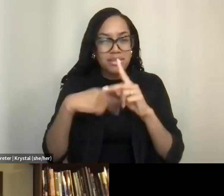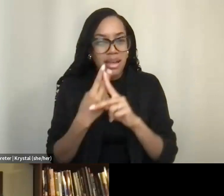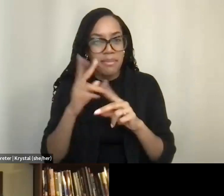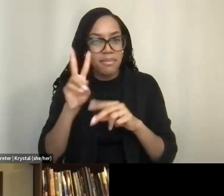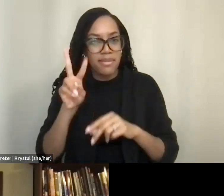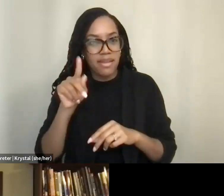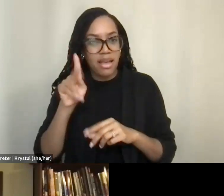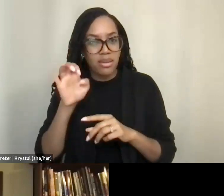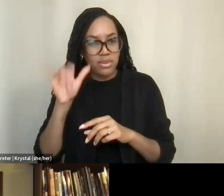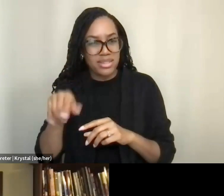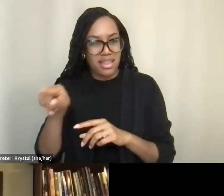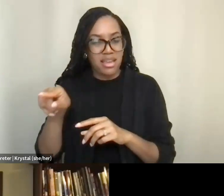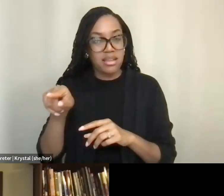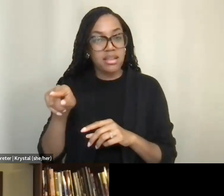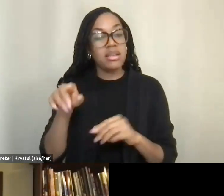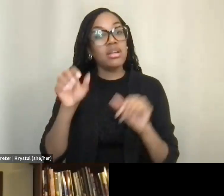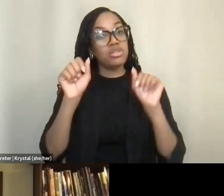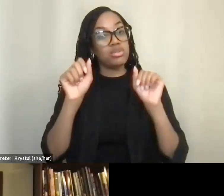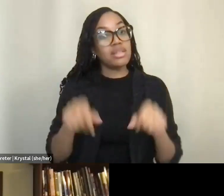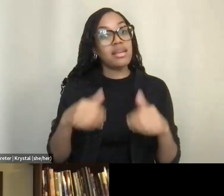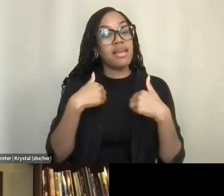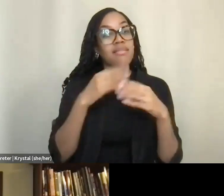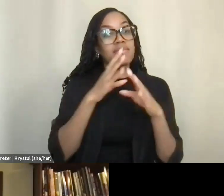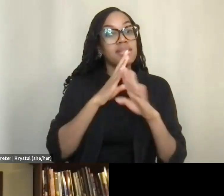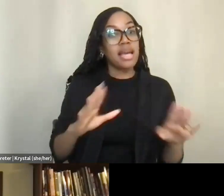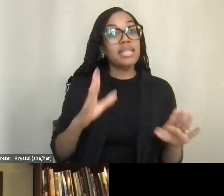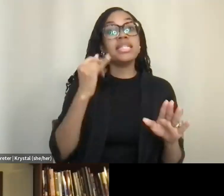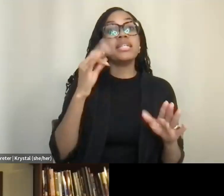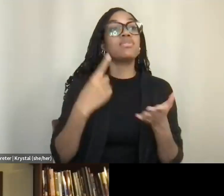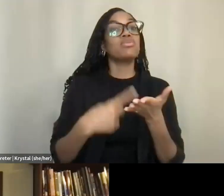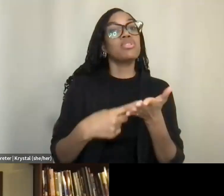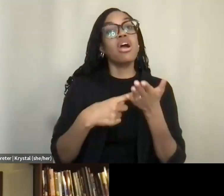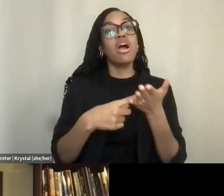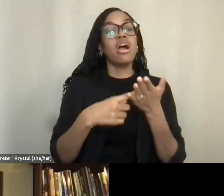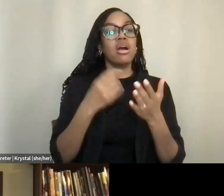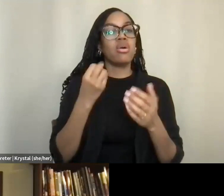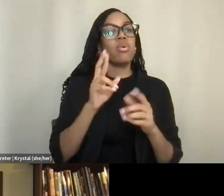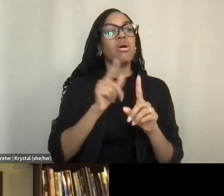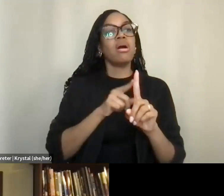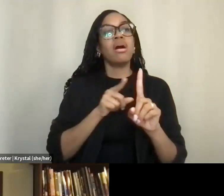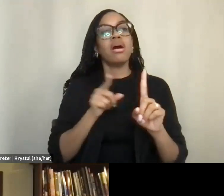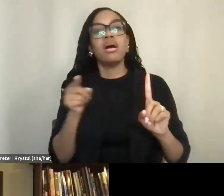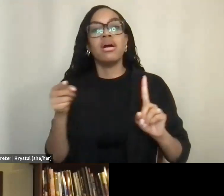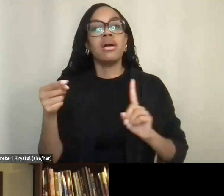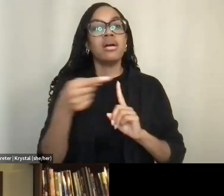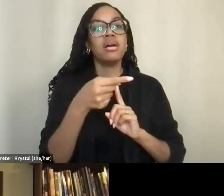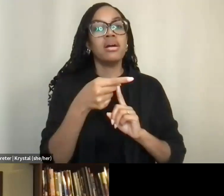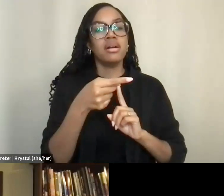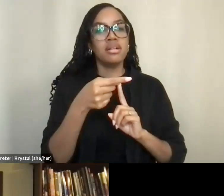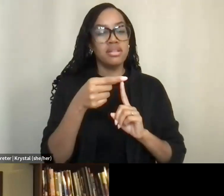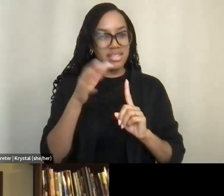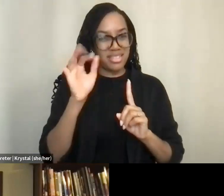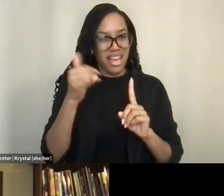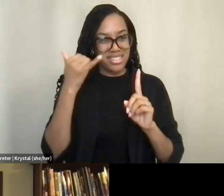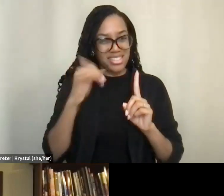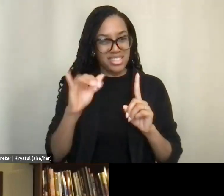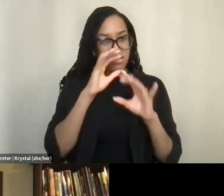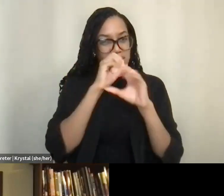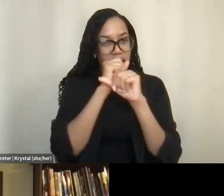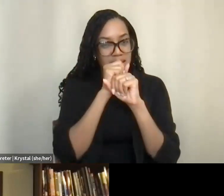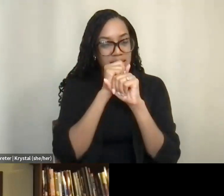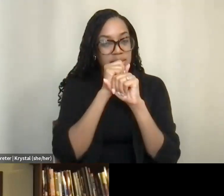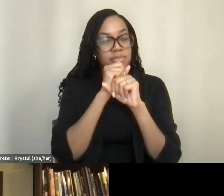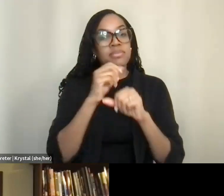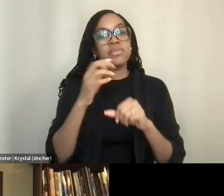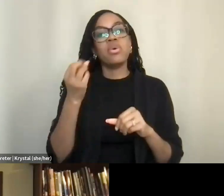commission because talking around it, making nice with those who actually should have been called